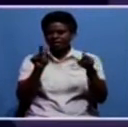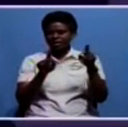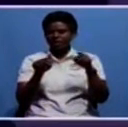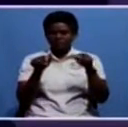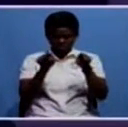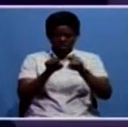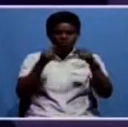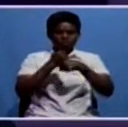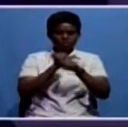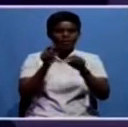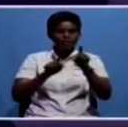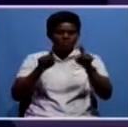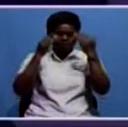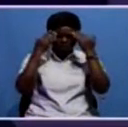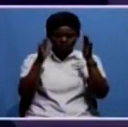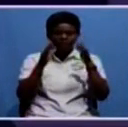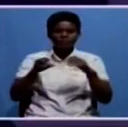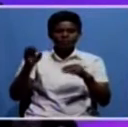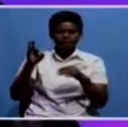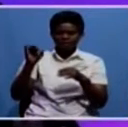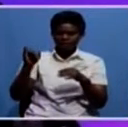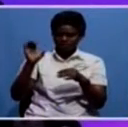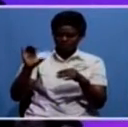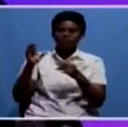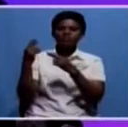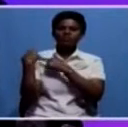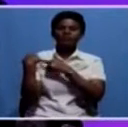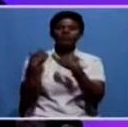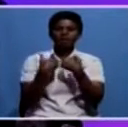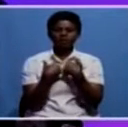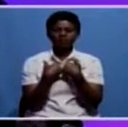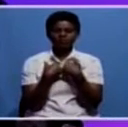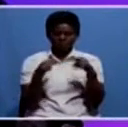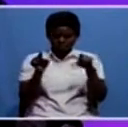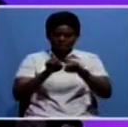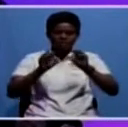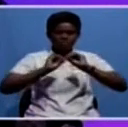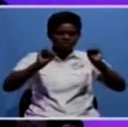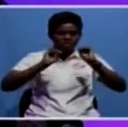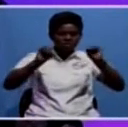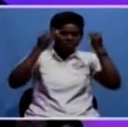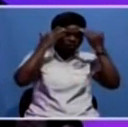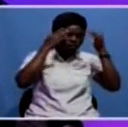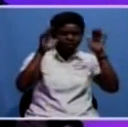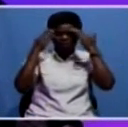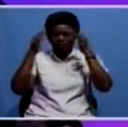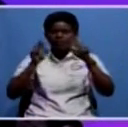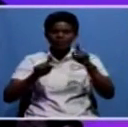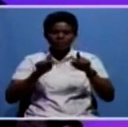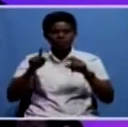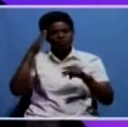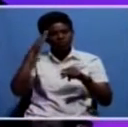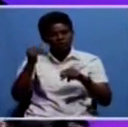citizens. The FIC, they have a responsibility to sensitize citizens on why